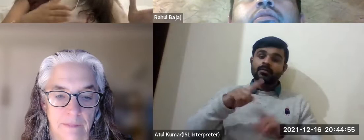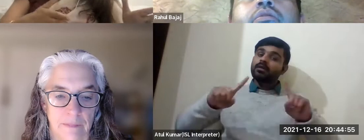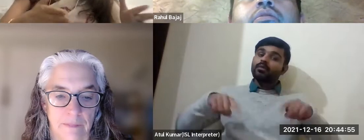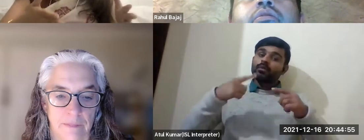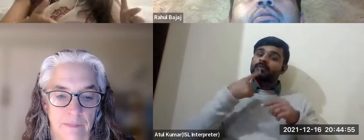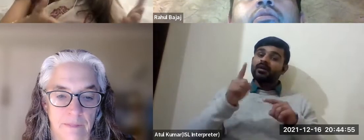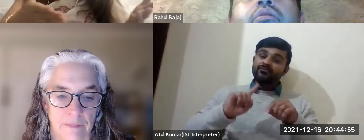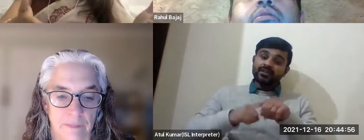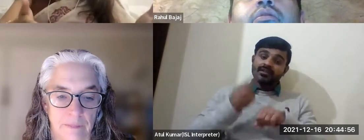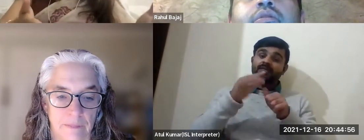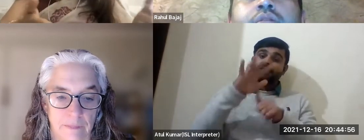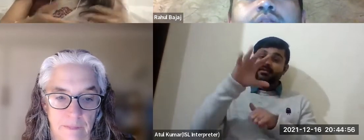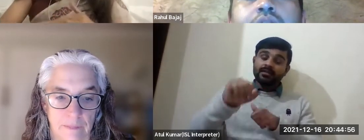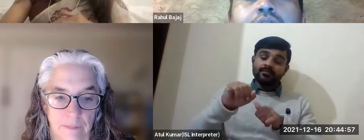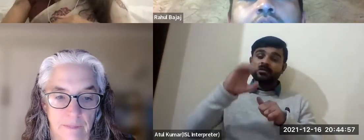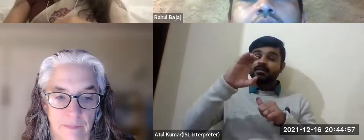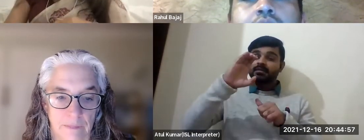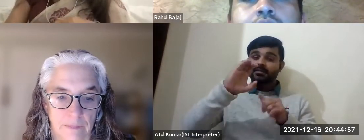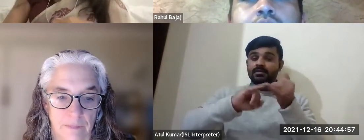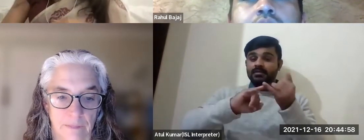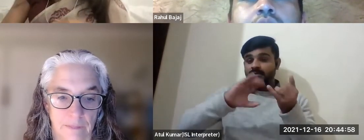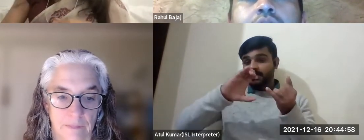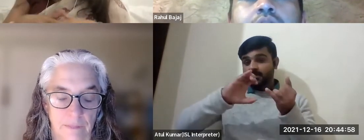first accessibility conference like CSUN,